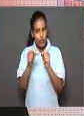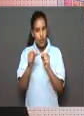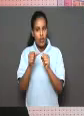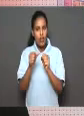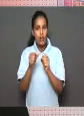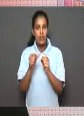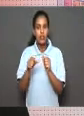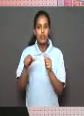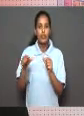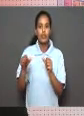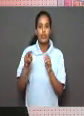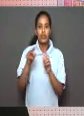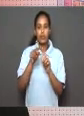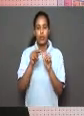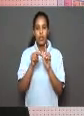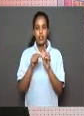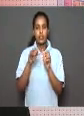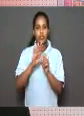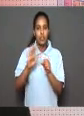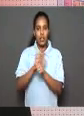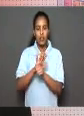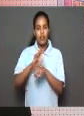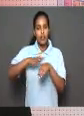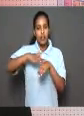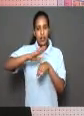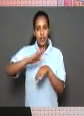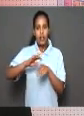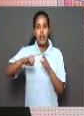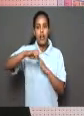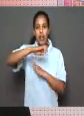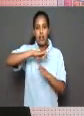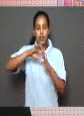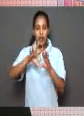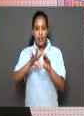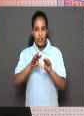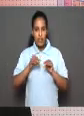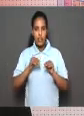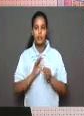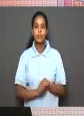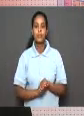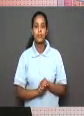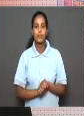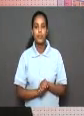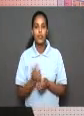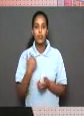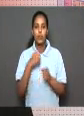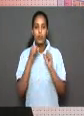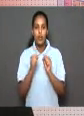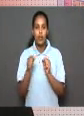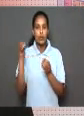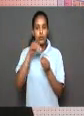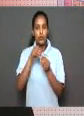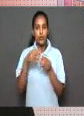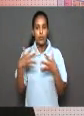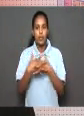stronger effective nuclear charge have greater electron affinity. We